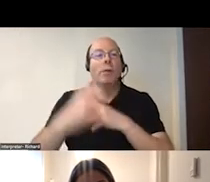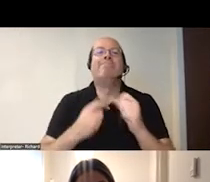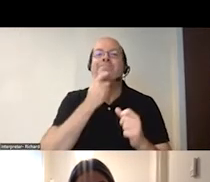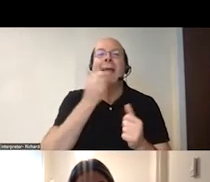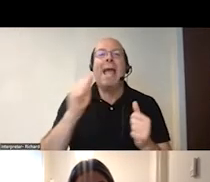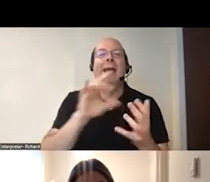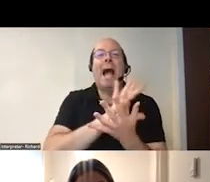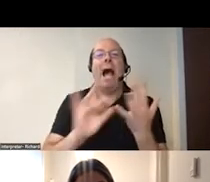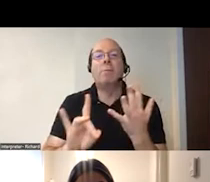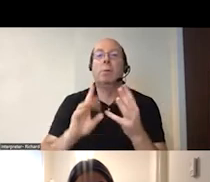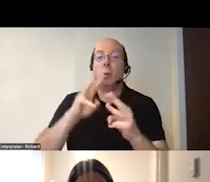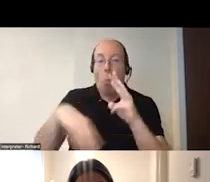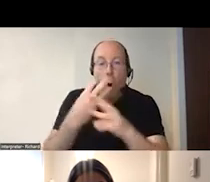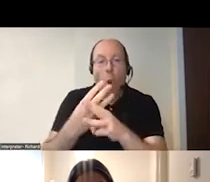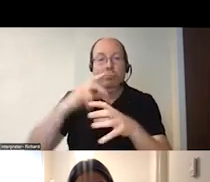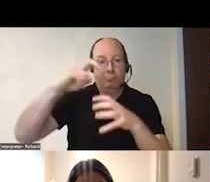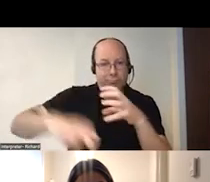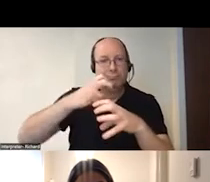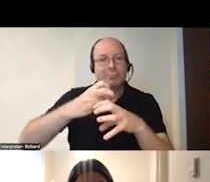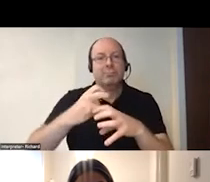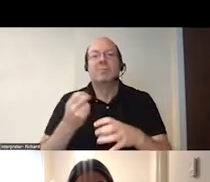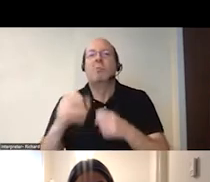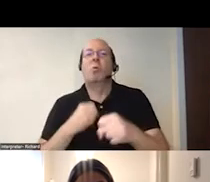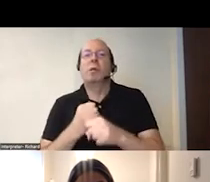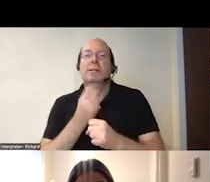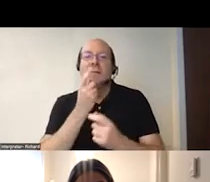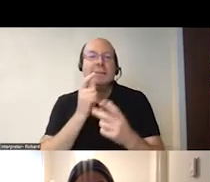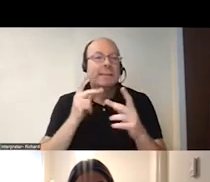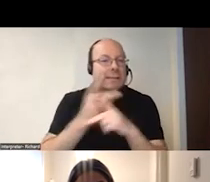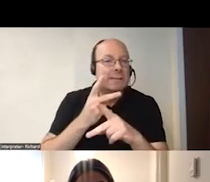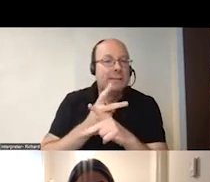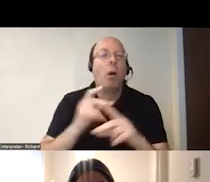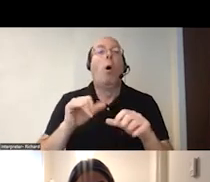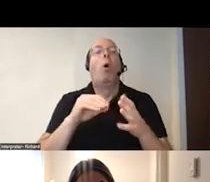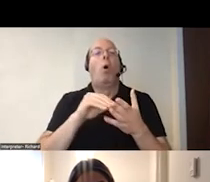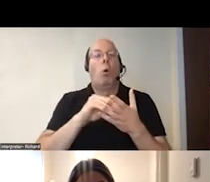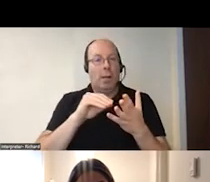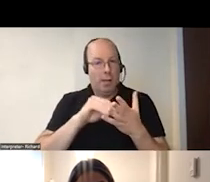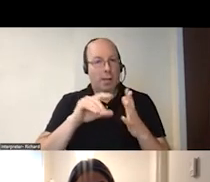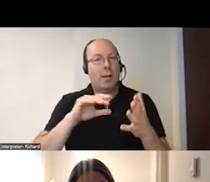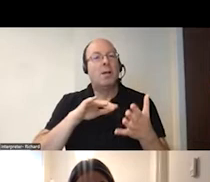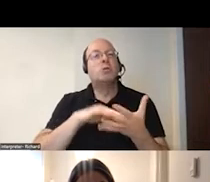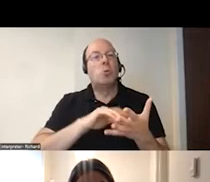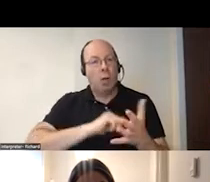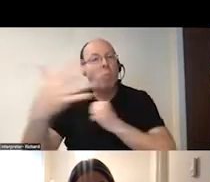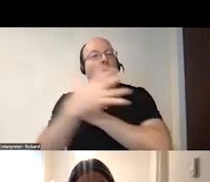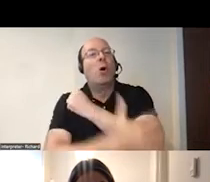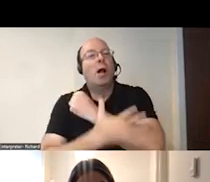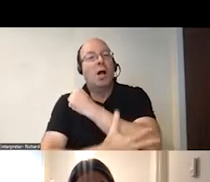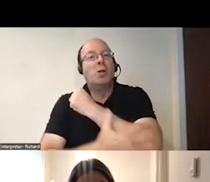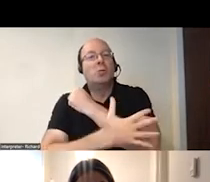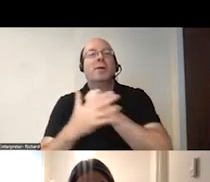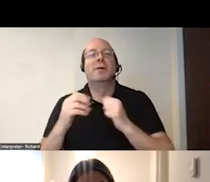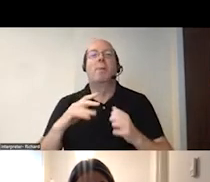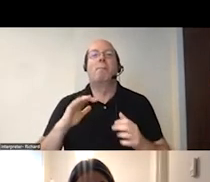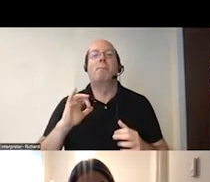have to get there. It took me a couple of years until I realized that I could study abroad at my university, and that could be like my next big